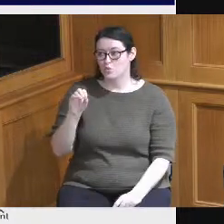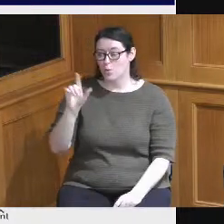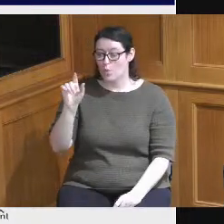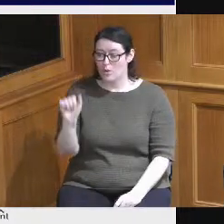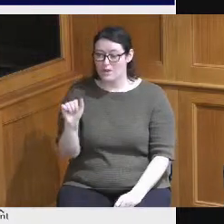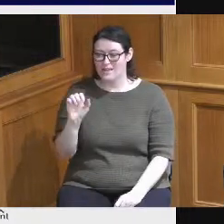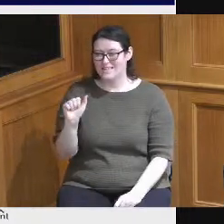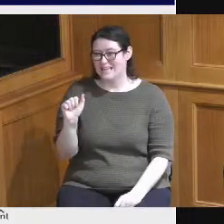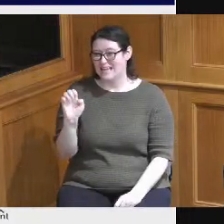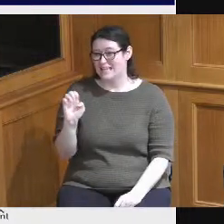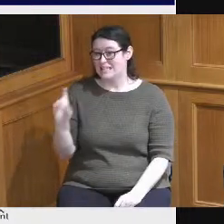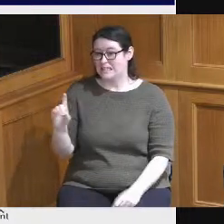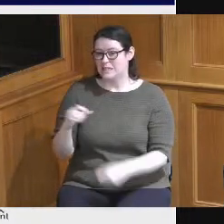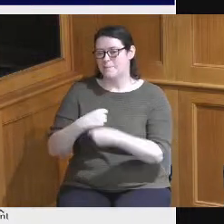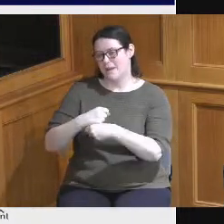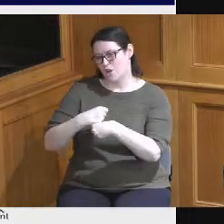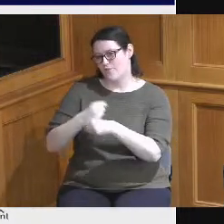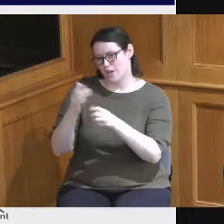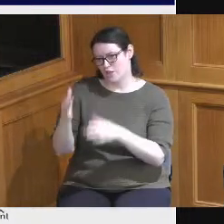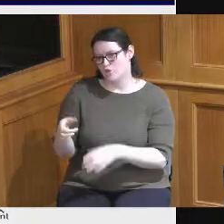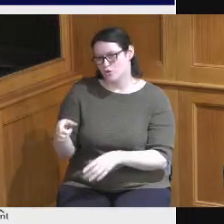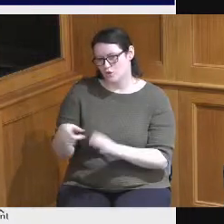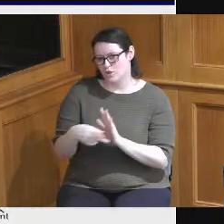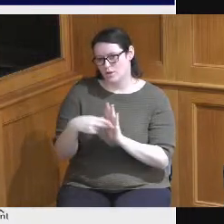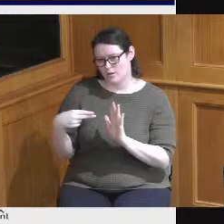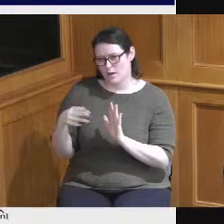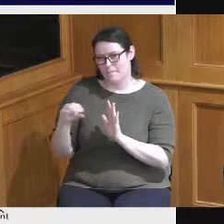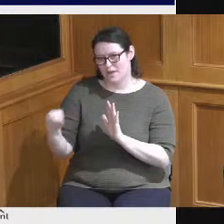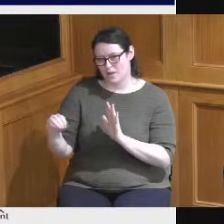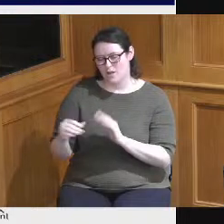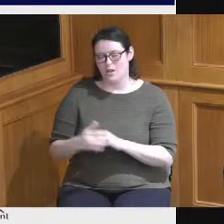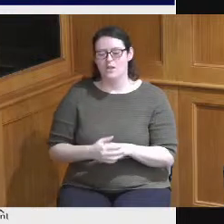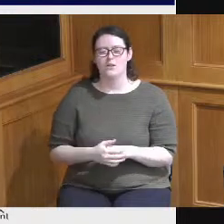the AEDs, the manufacturers, so. Okay.